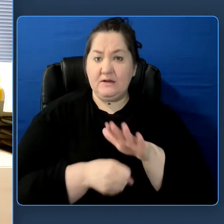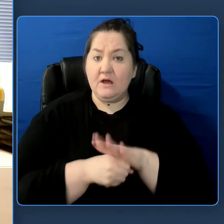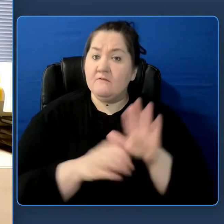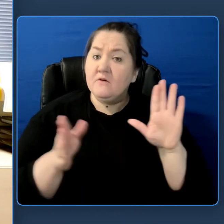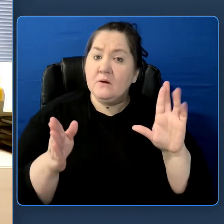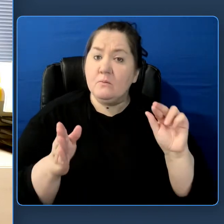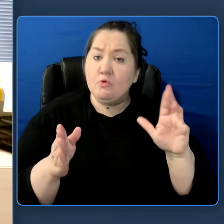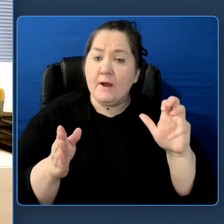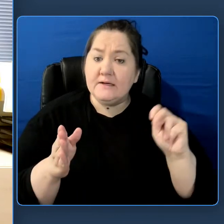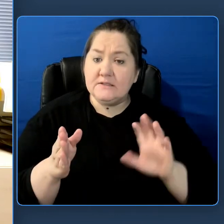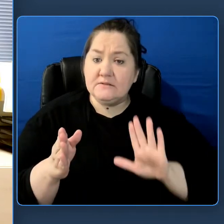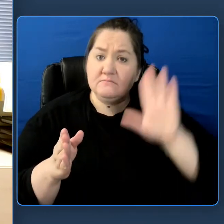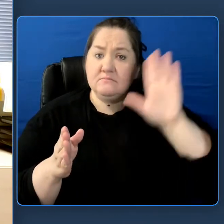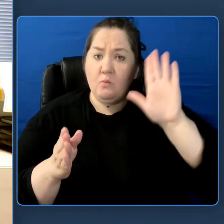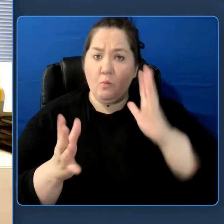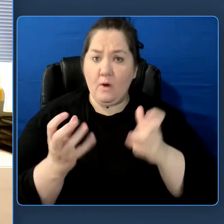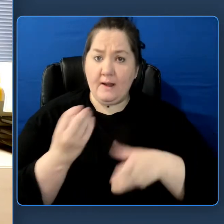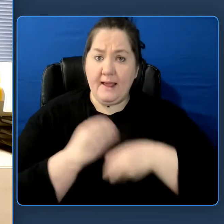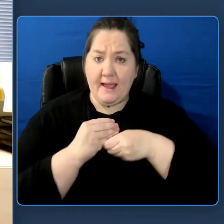Brenda, did you have something else to add?